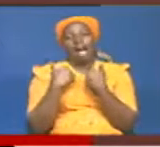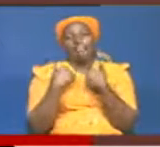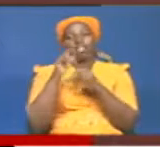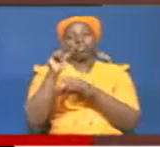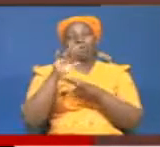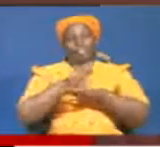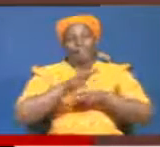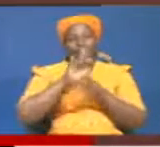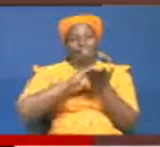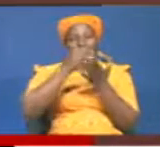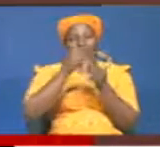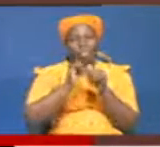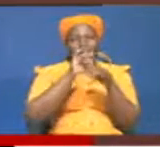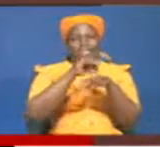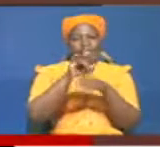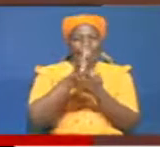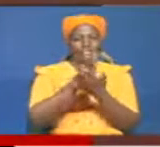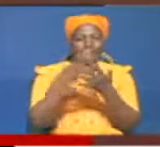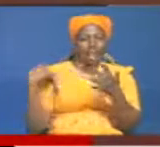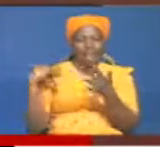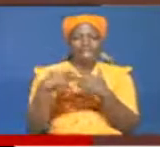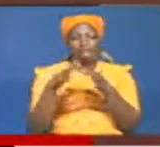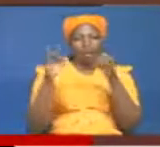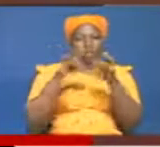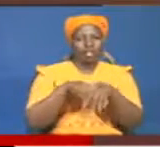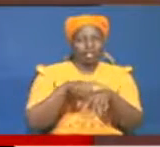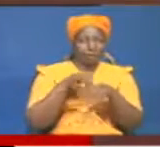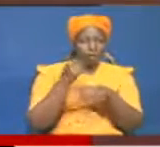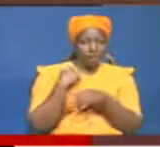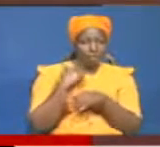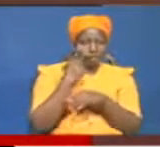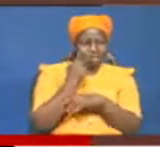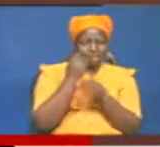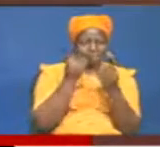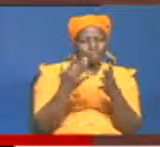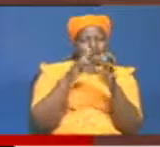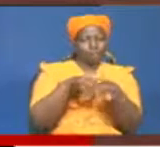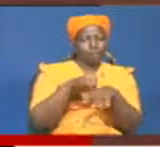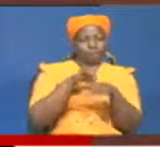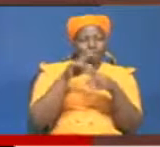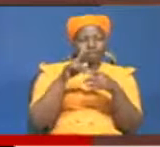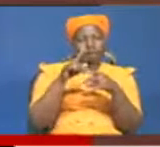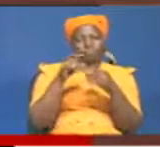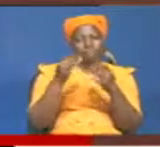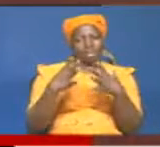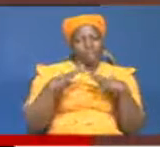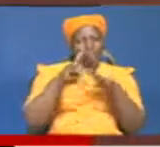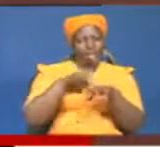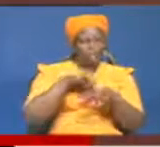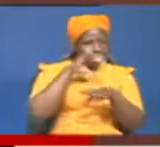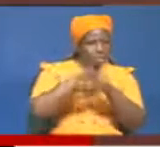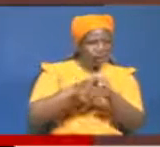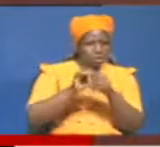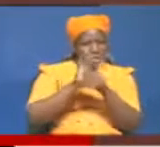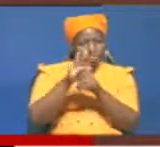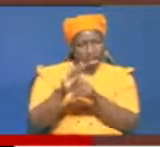of time. We noted that when many people got COVID-19, the first call in terms of where they're going to get help was actually public